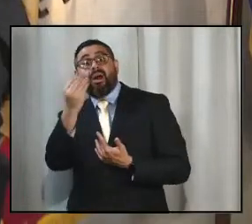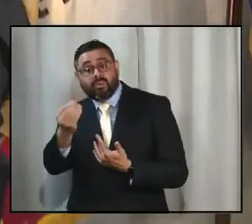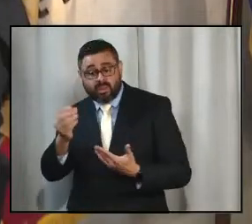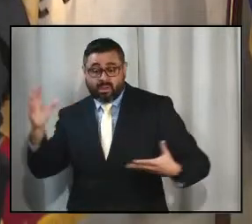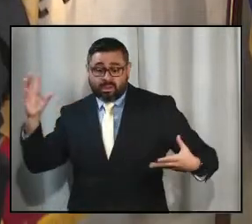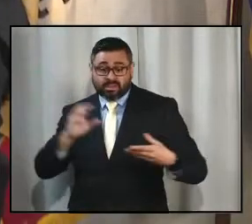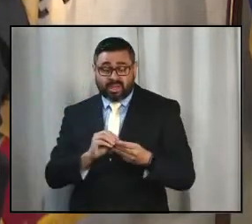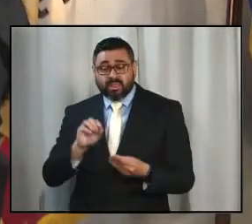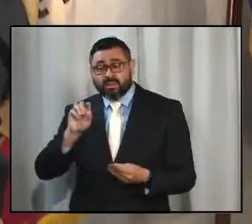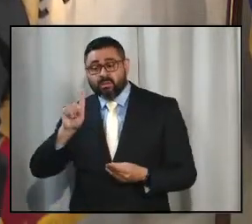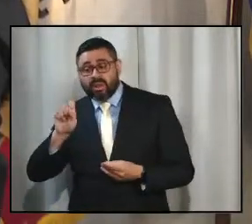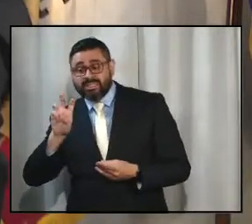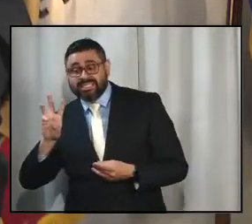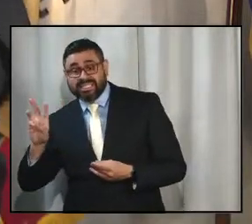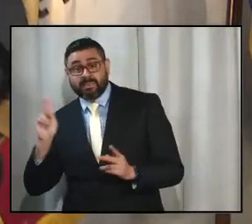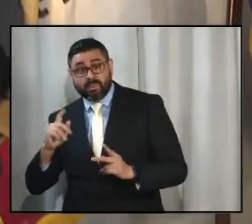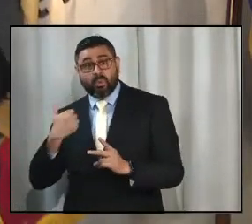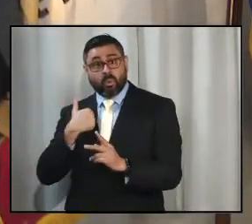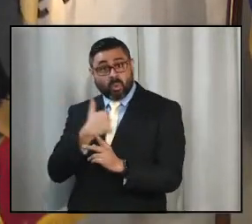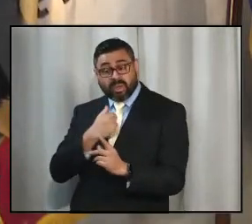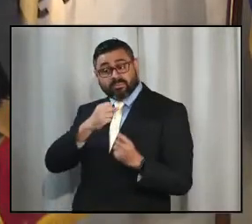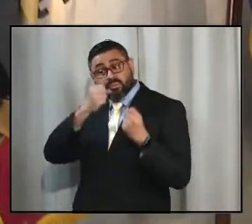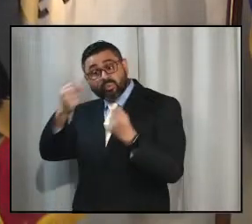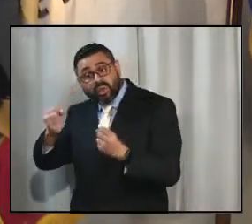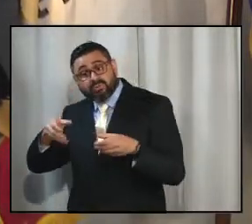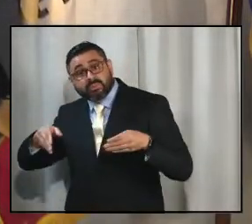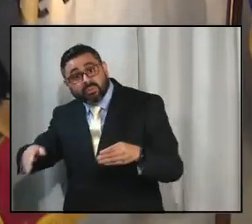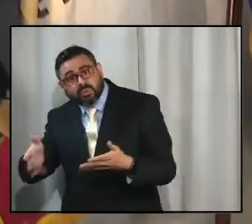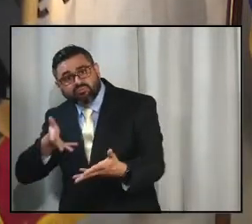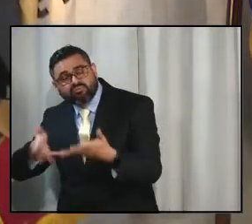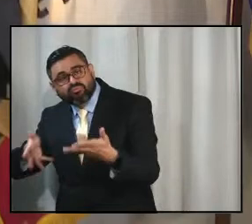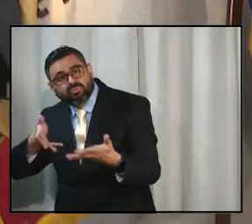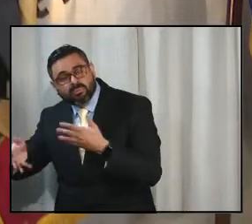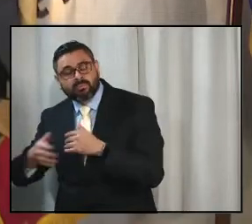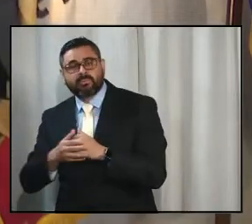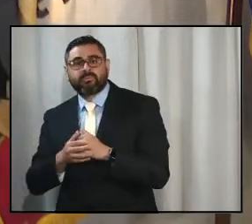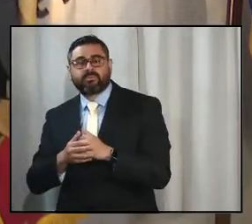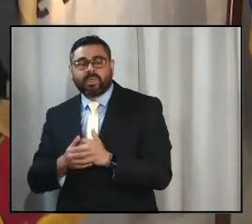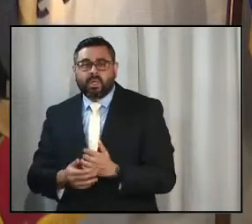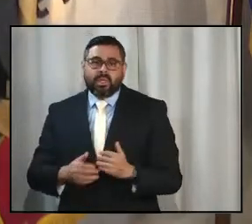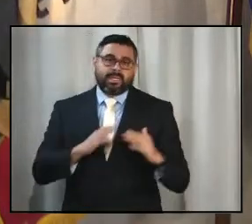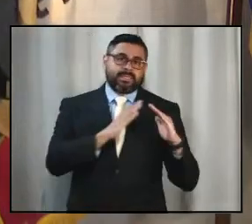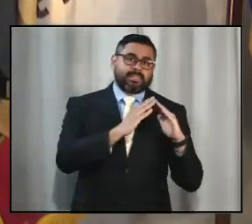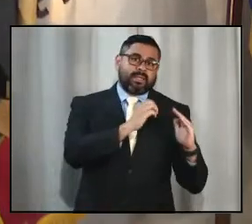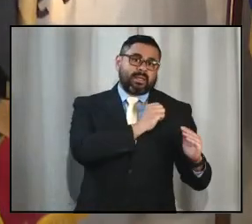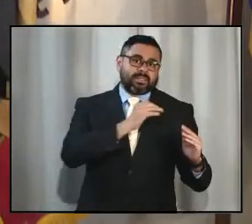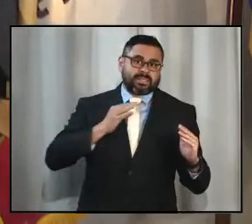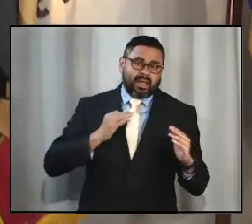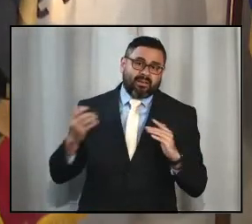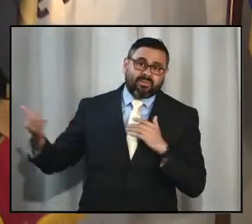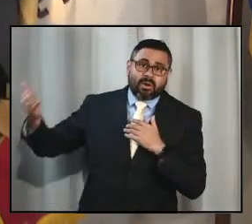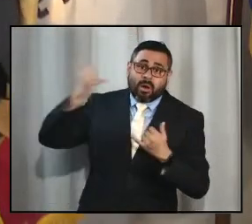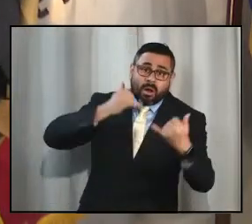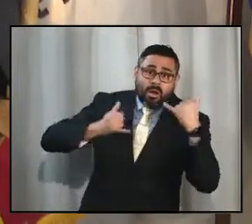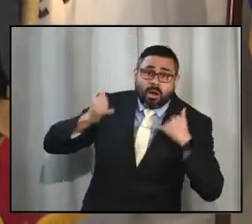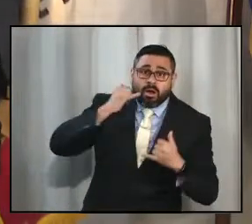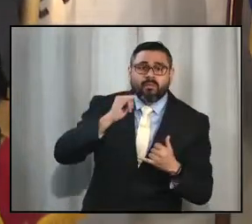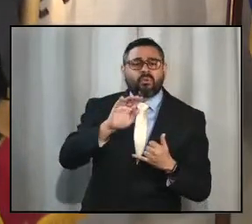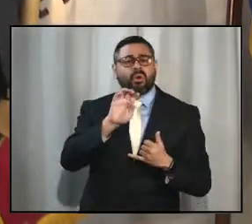people that we connected with and provided resources to. Staff also received about 469 phone calls from